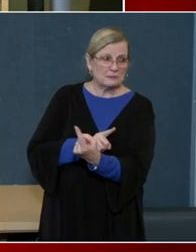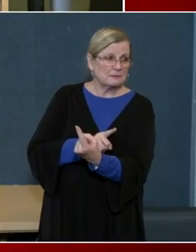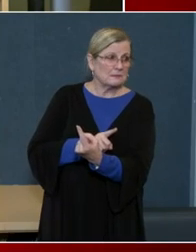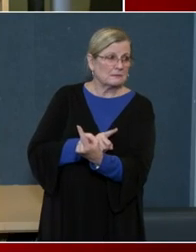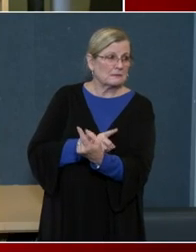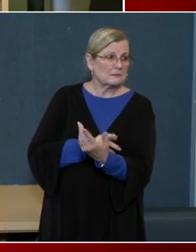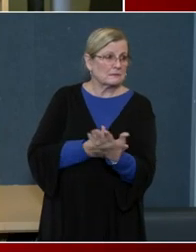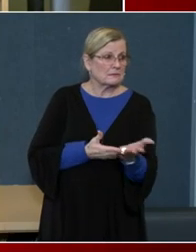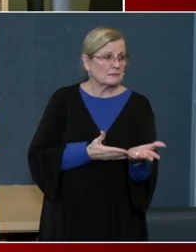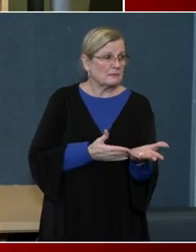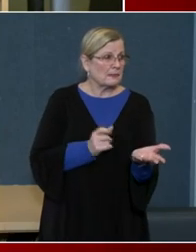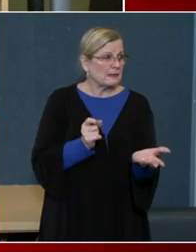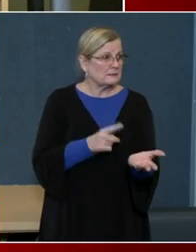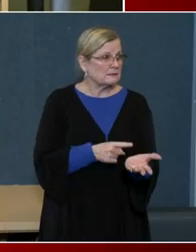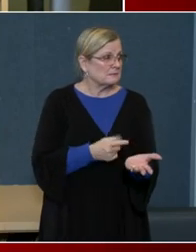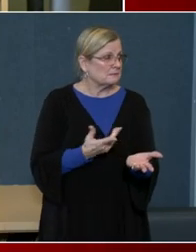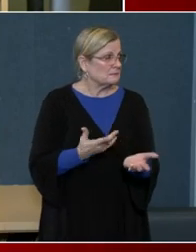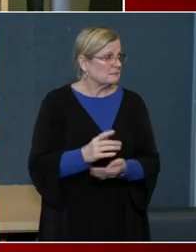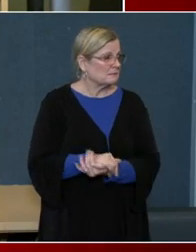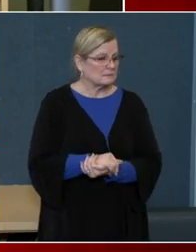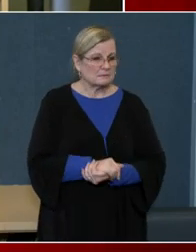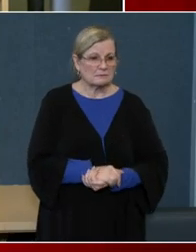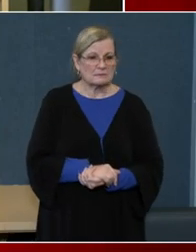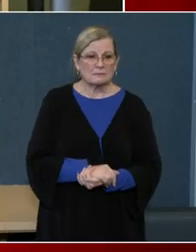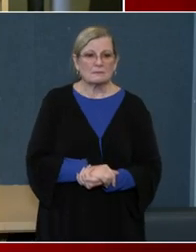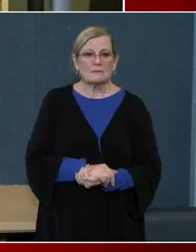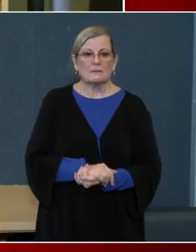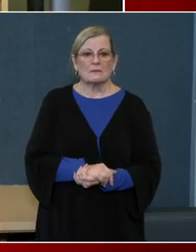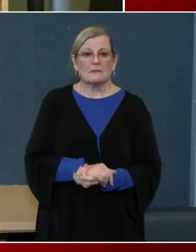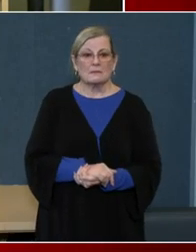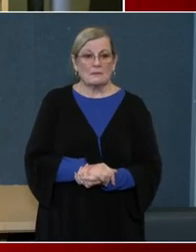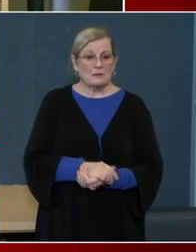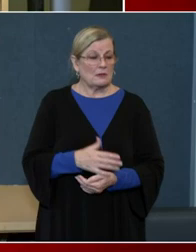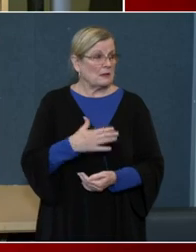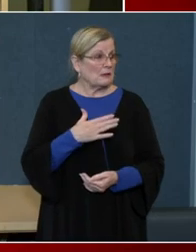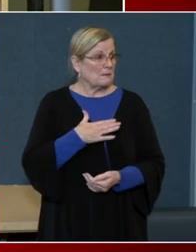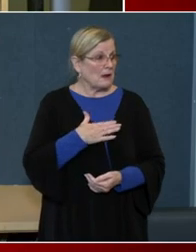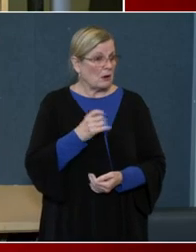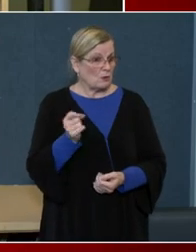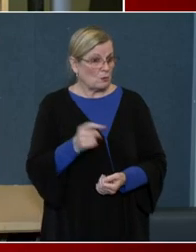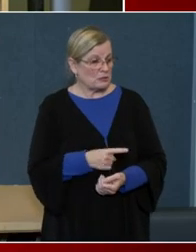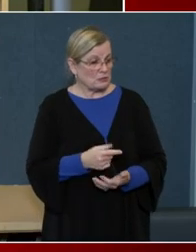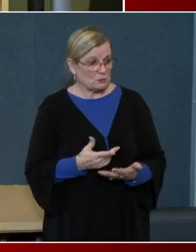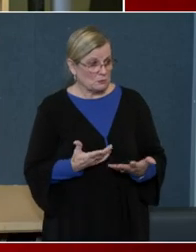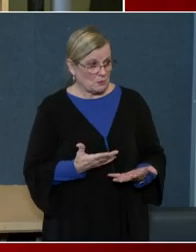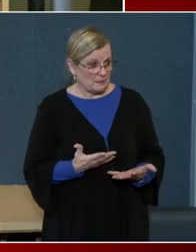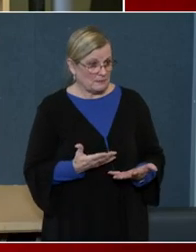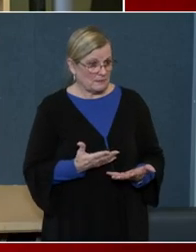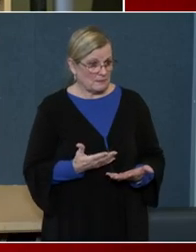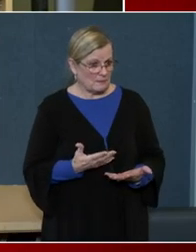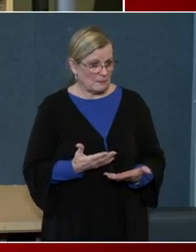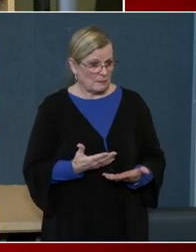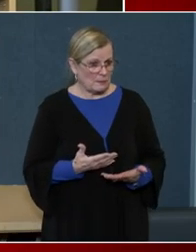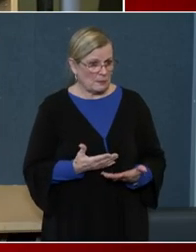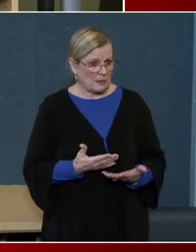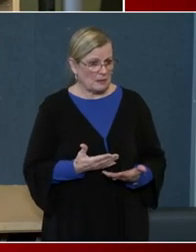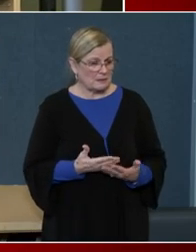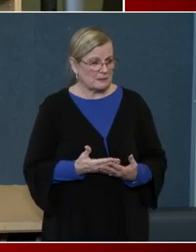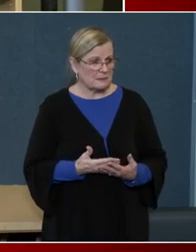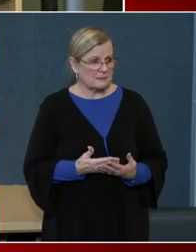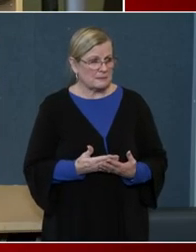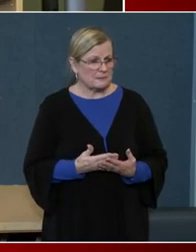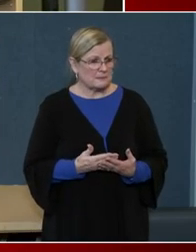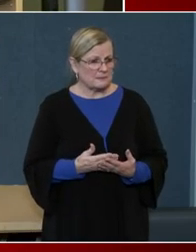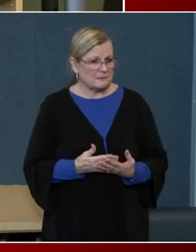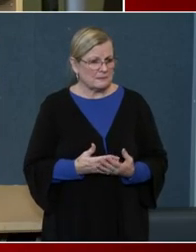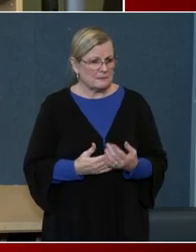days or weeks, I'll put it that way. My question is, the teachers union president is saying that there has not been any kind of agreement on this, though,